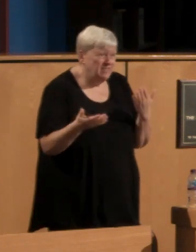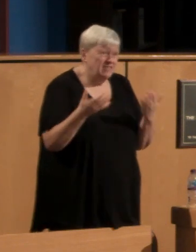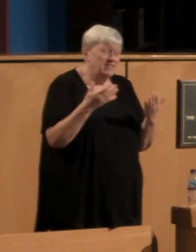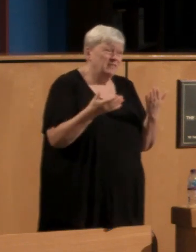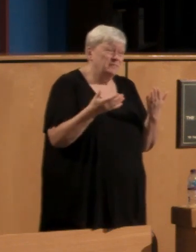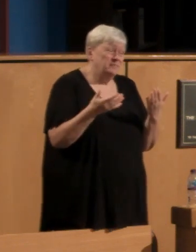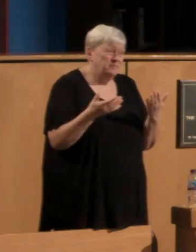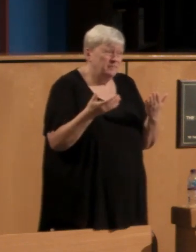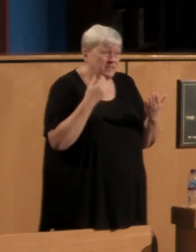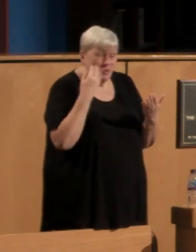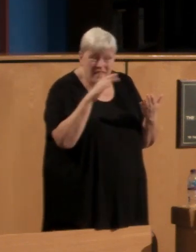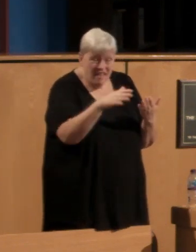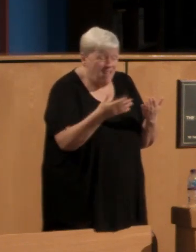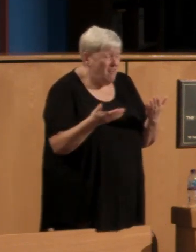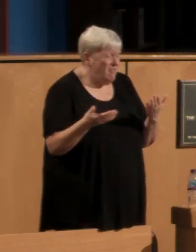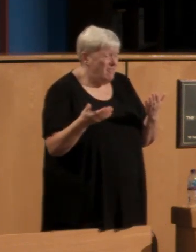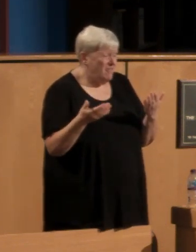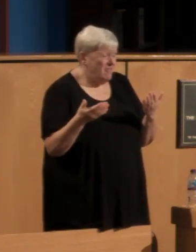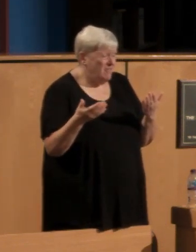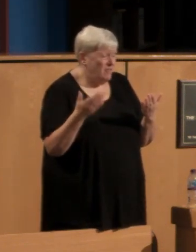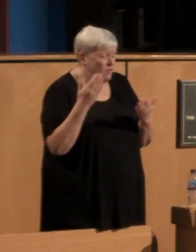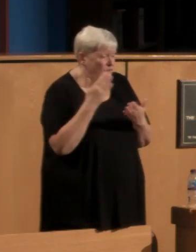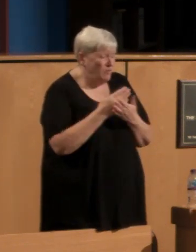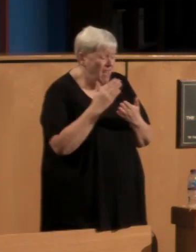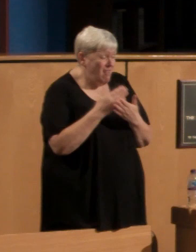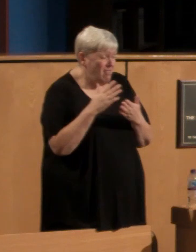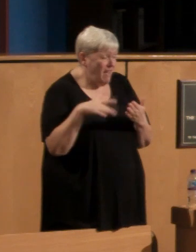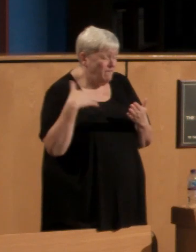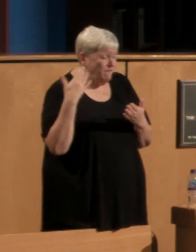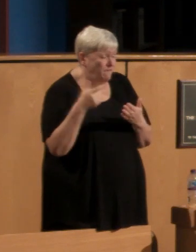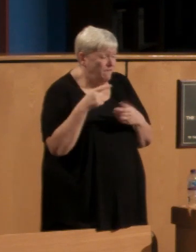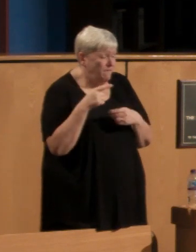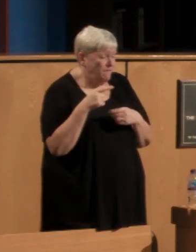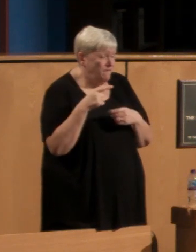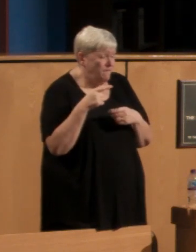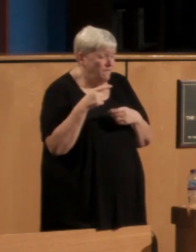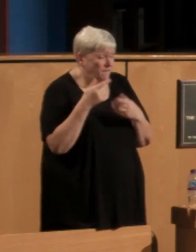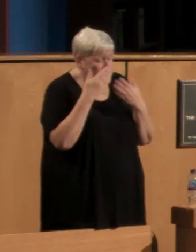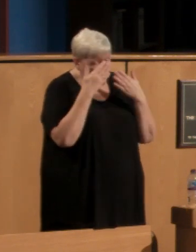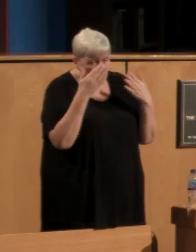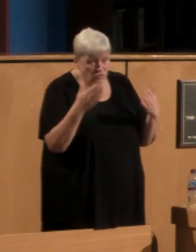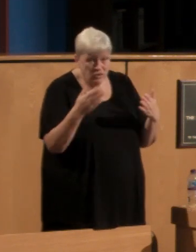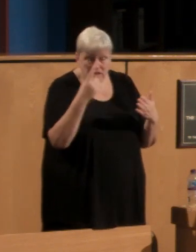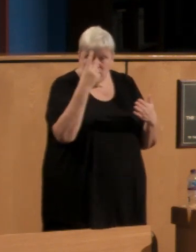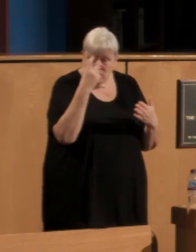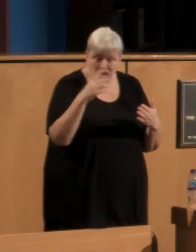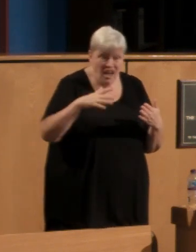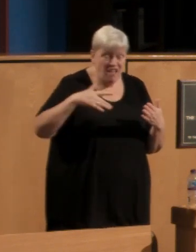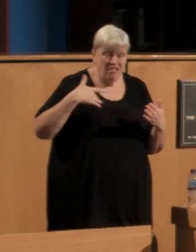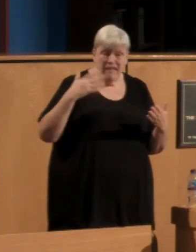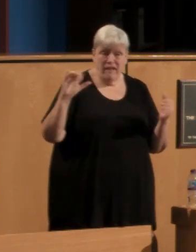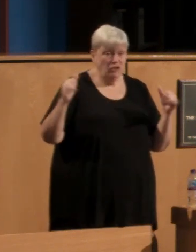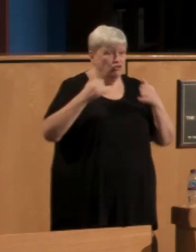pleasant, but I can give the reality of that and show that you can live a